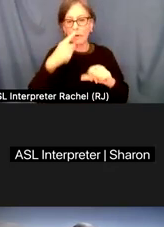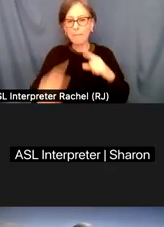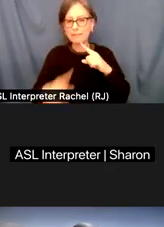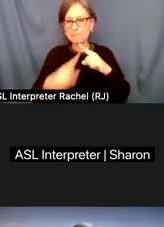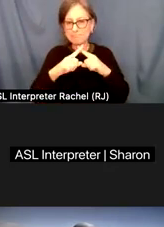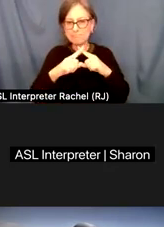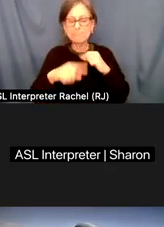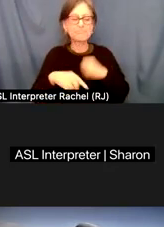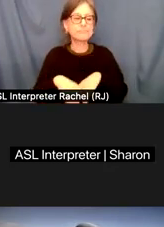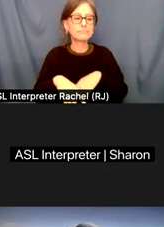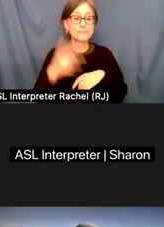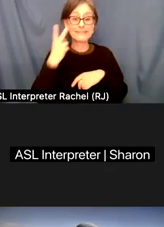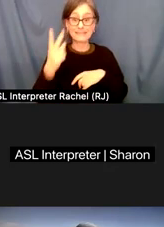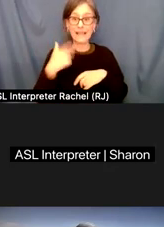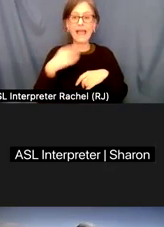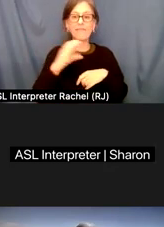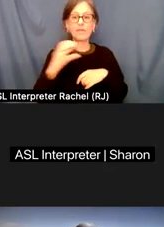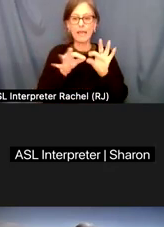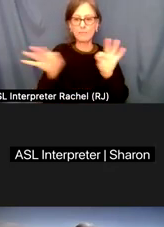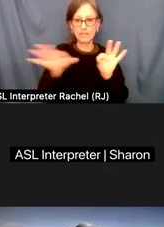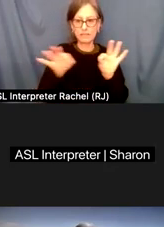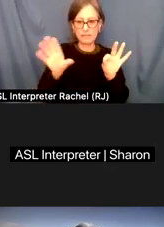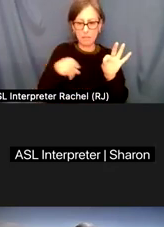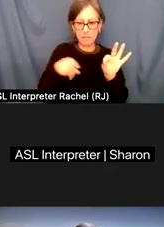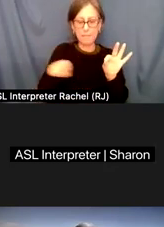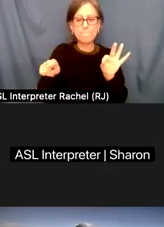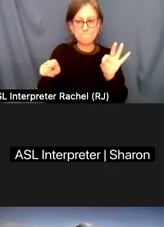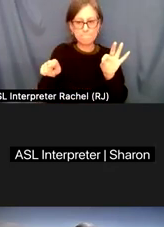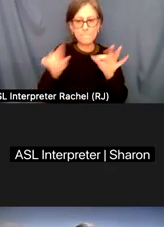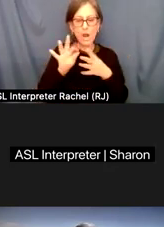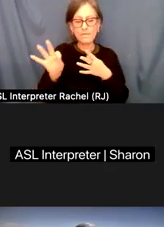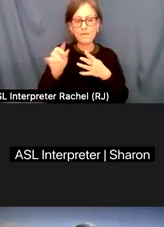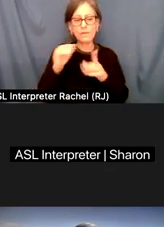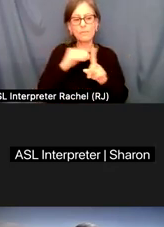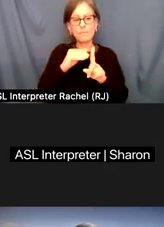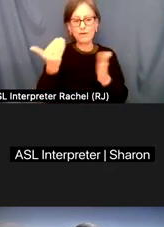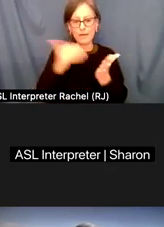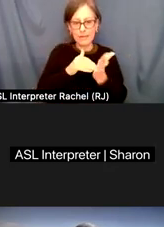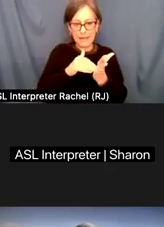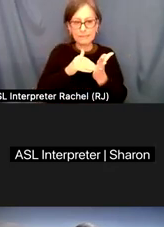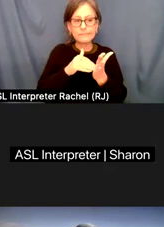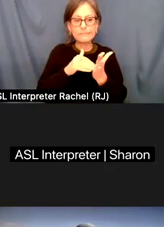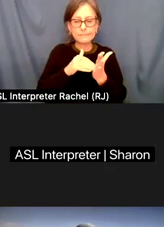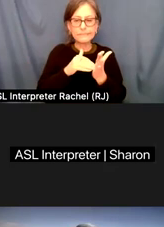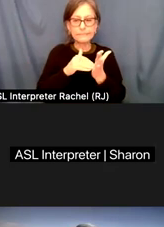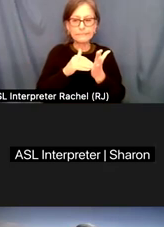want to see captions, there's options for that too. And one last reminder.